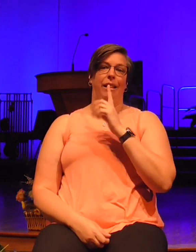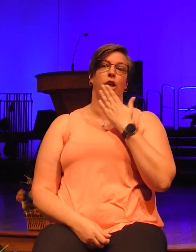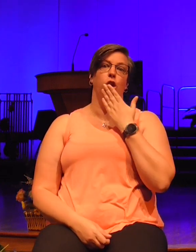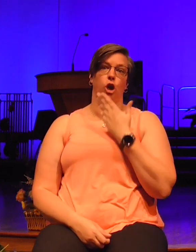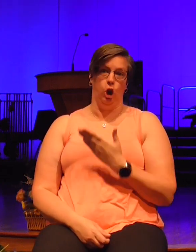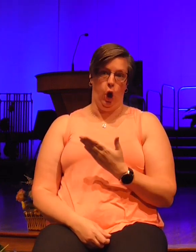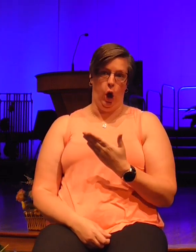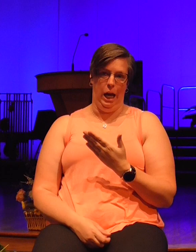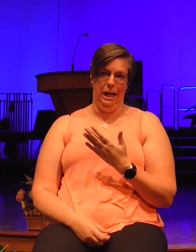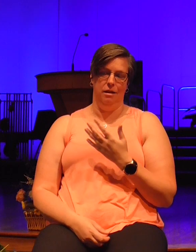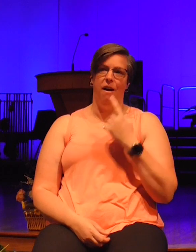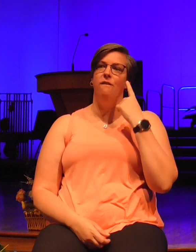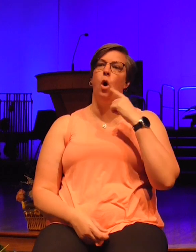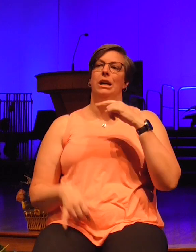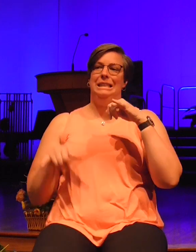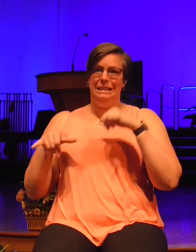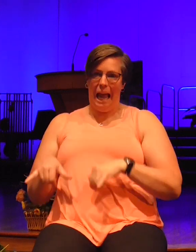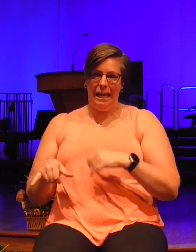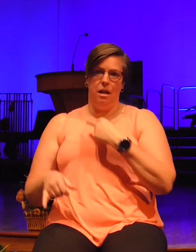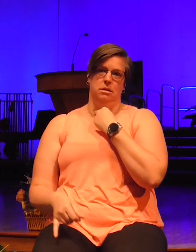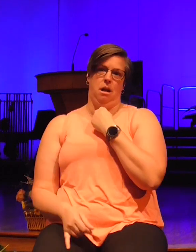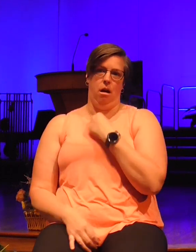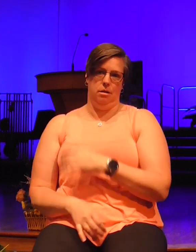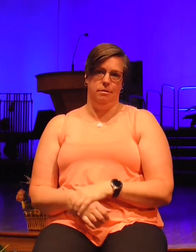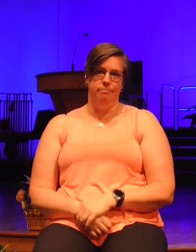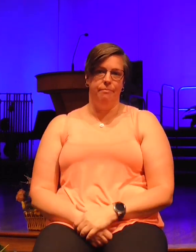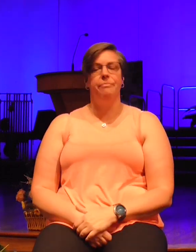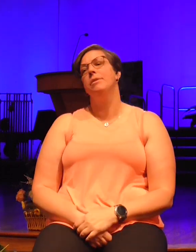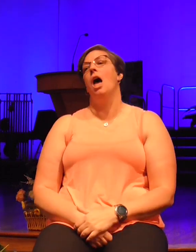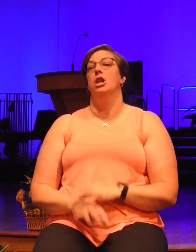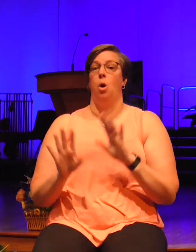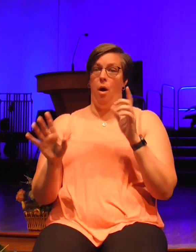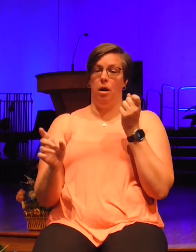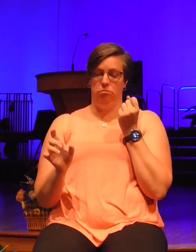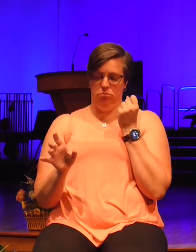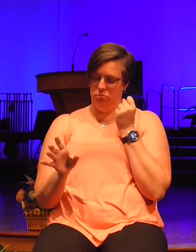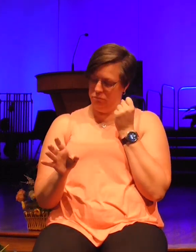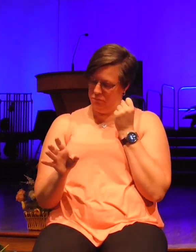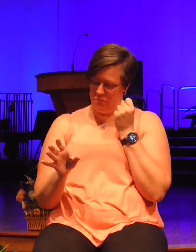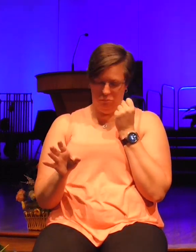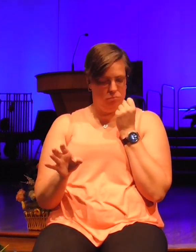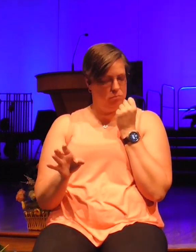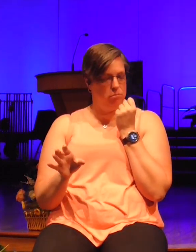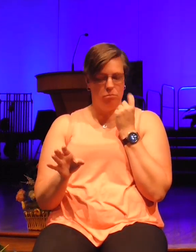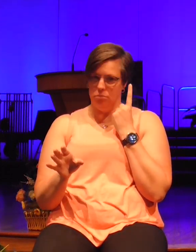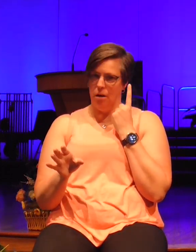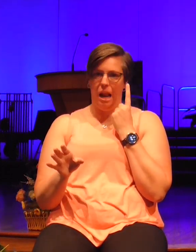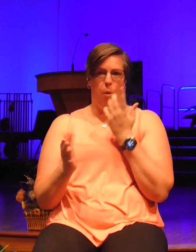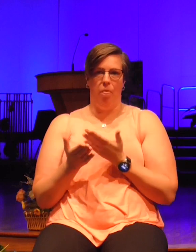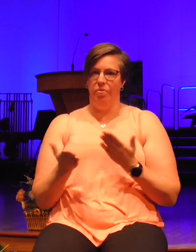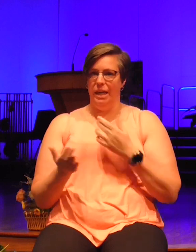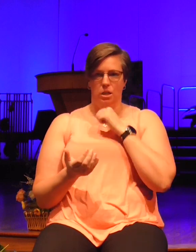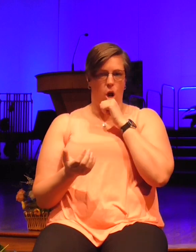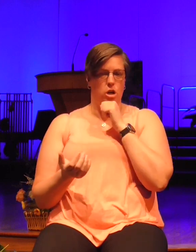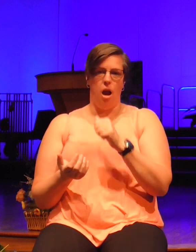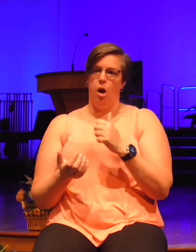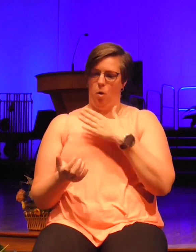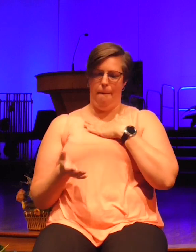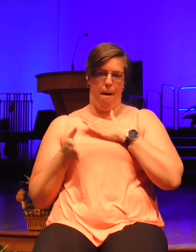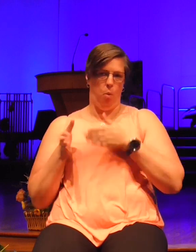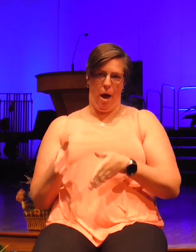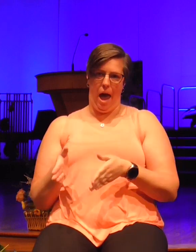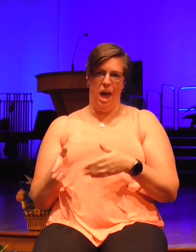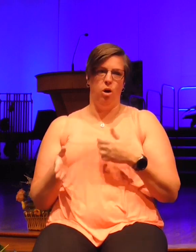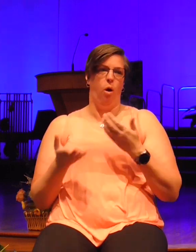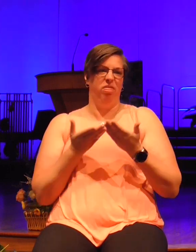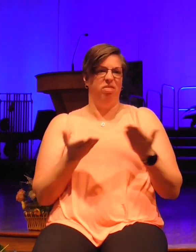staying stuck. Now, here's the thing. I totally understand that when things don't go our way, or when things fall apart,